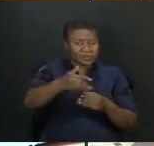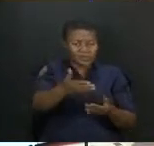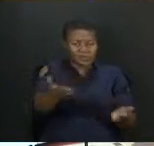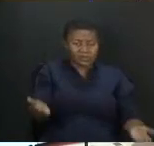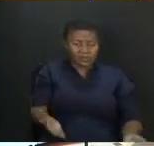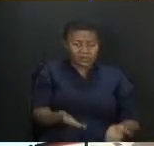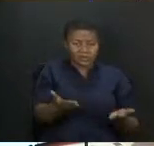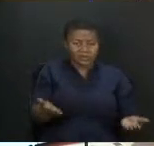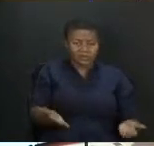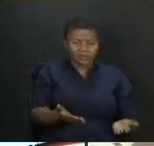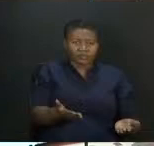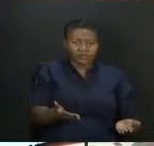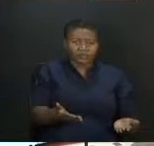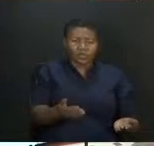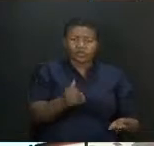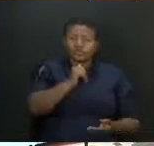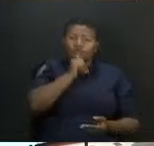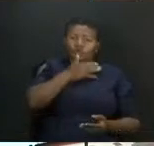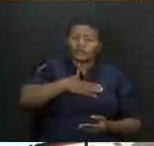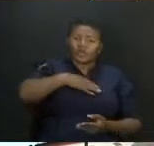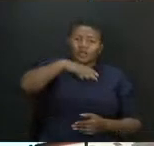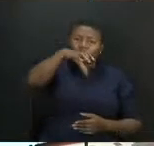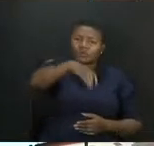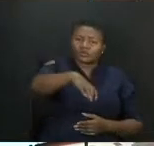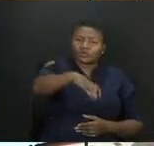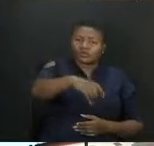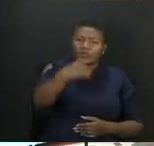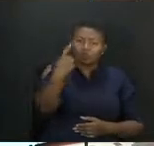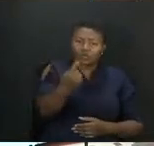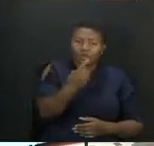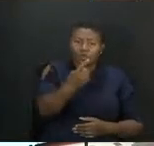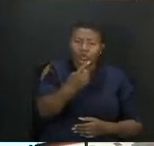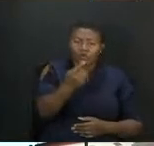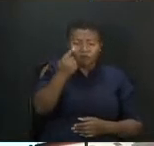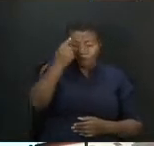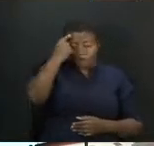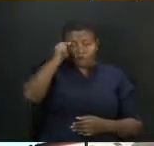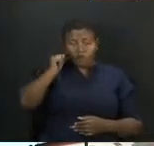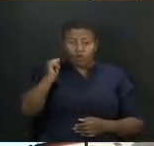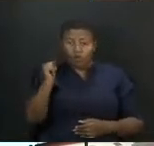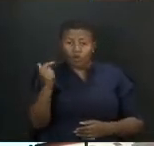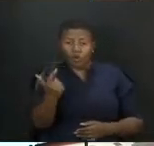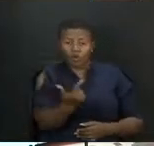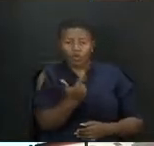a Futu's problem. It is our problem. When I hear of